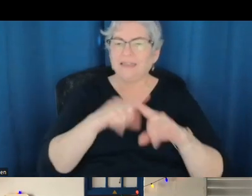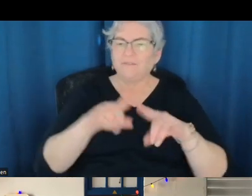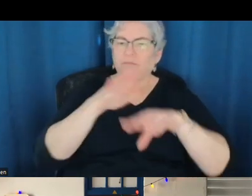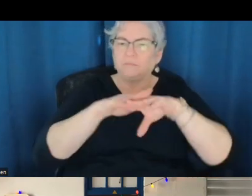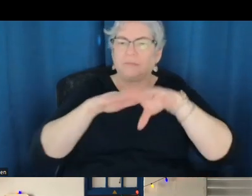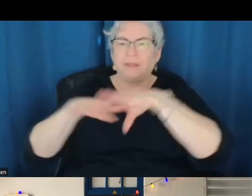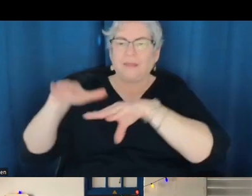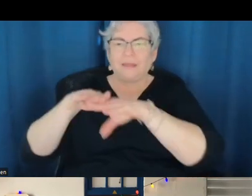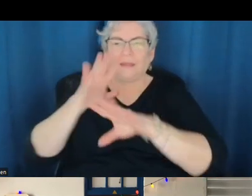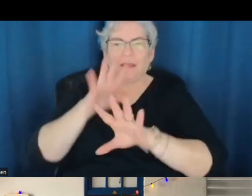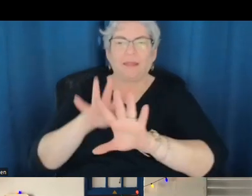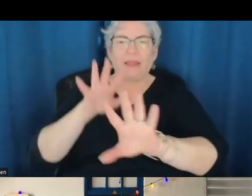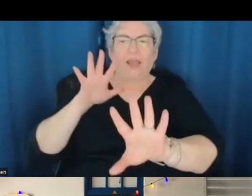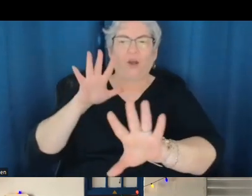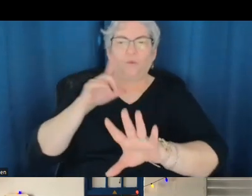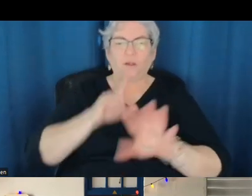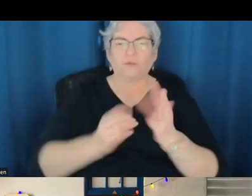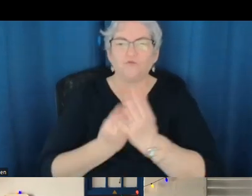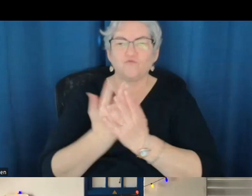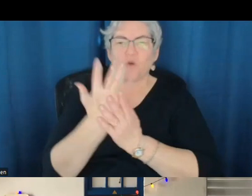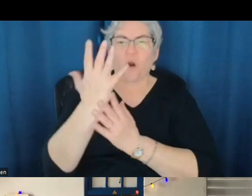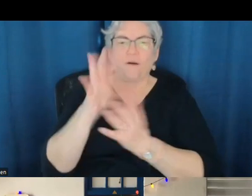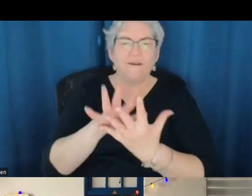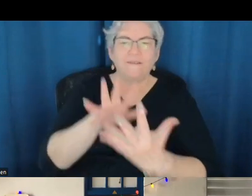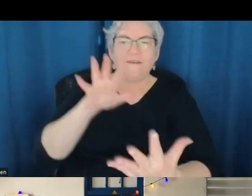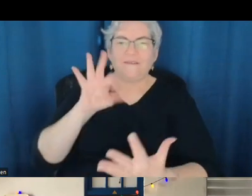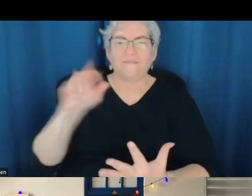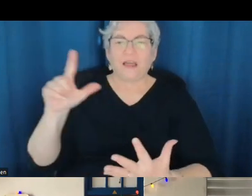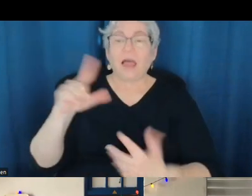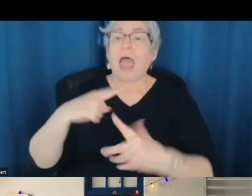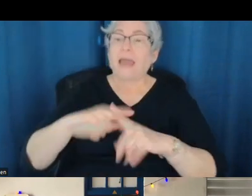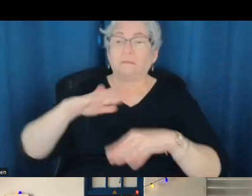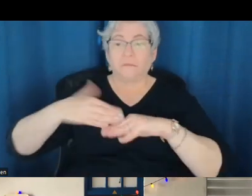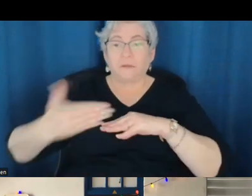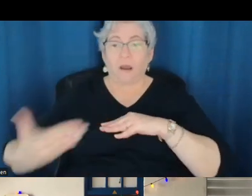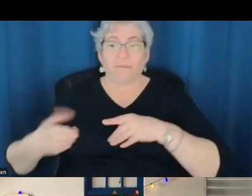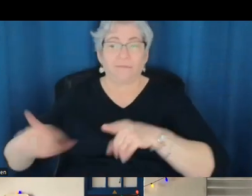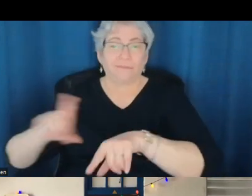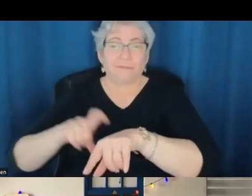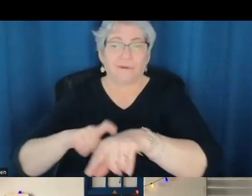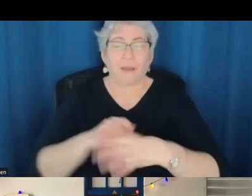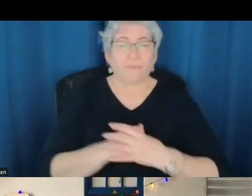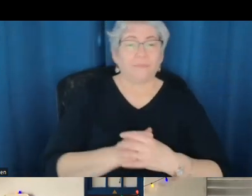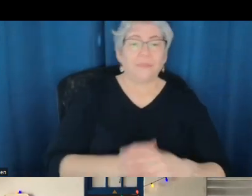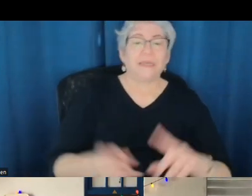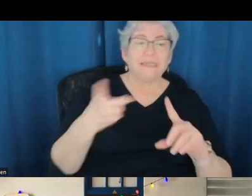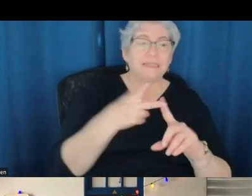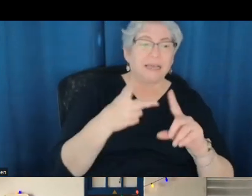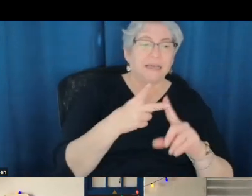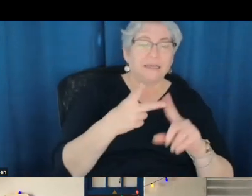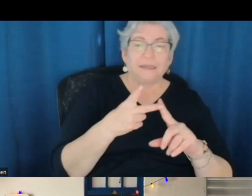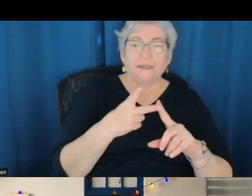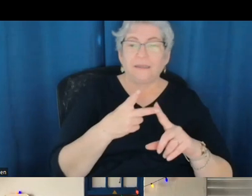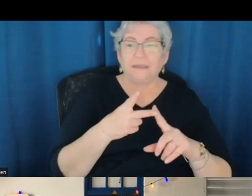of how plants emerge, fill in, and wither over time. Secondly,